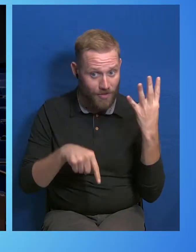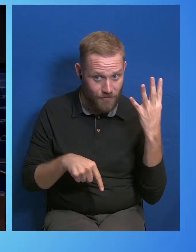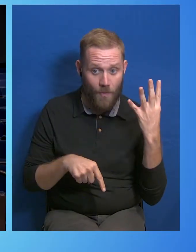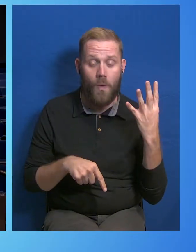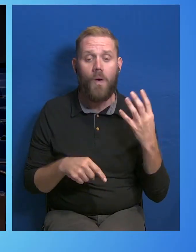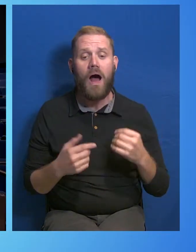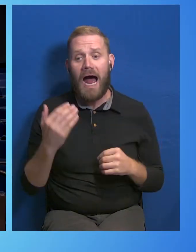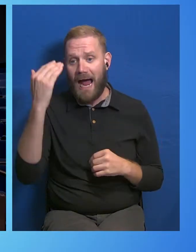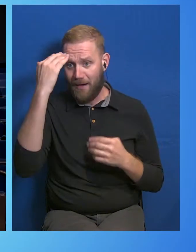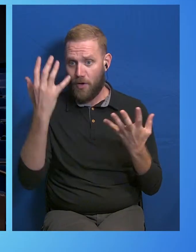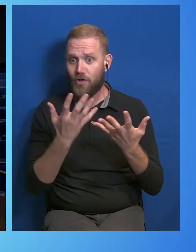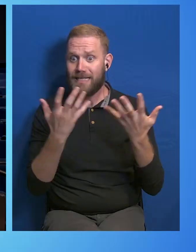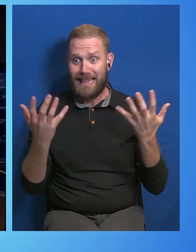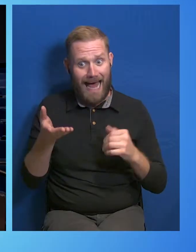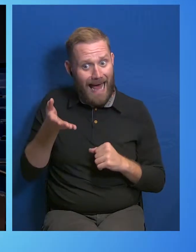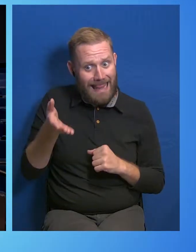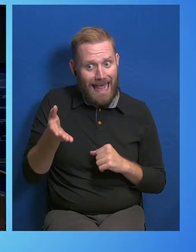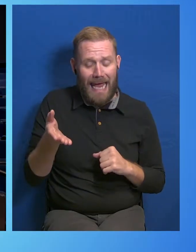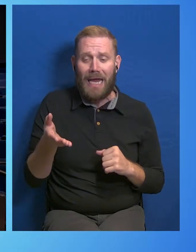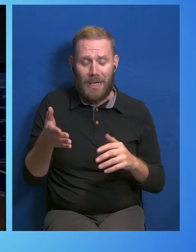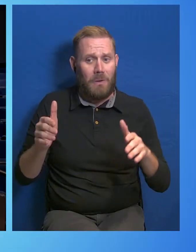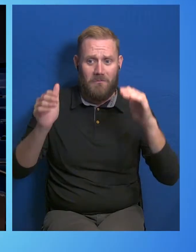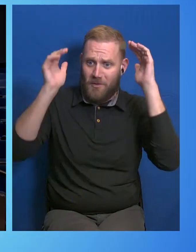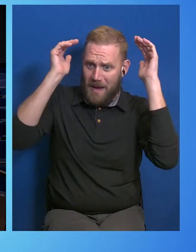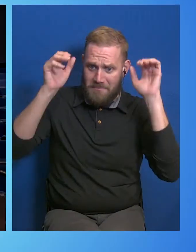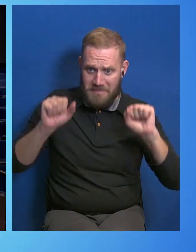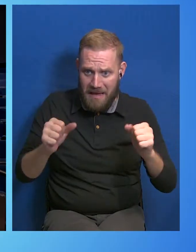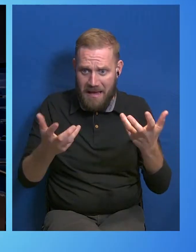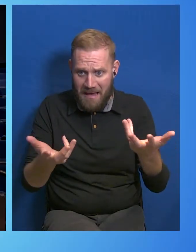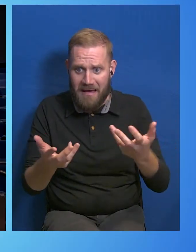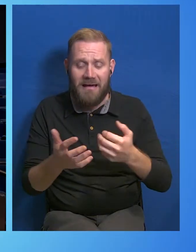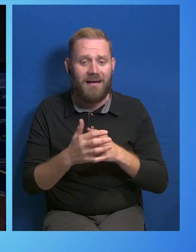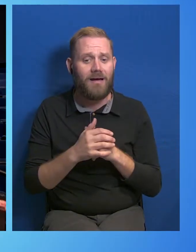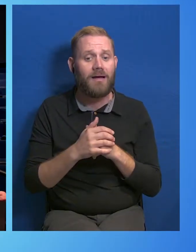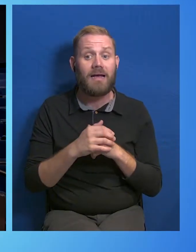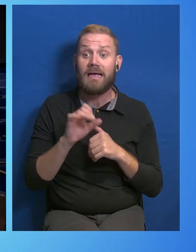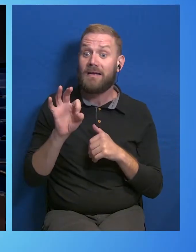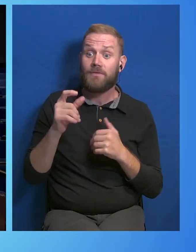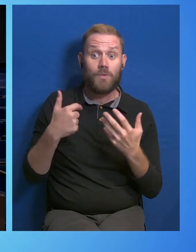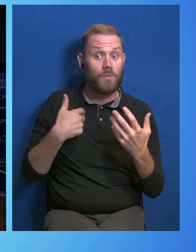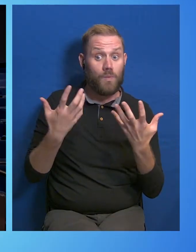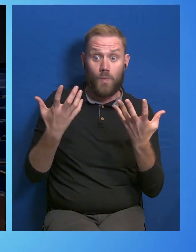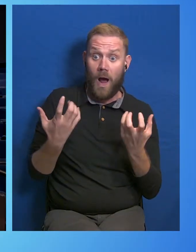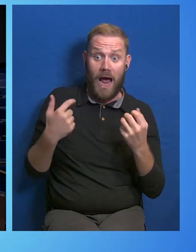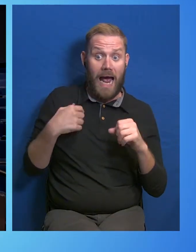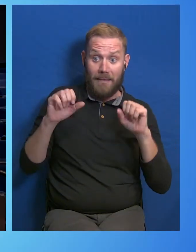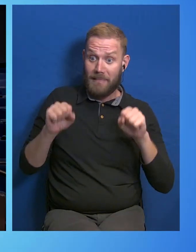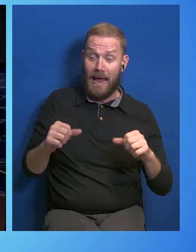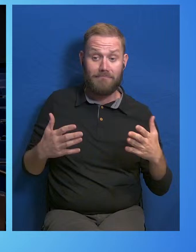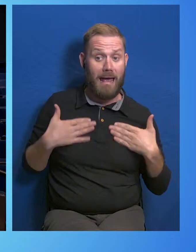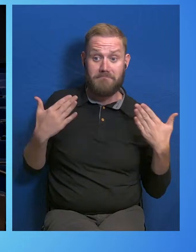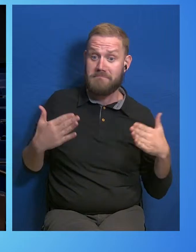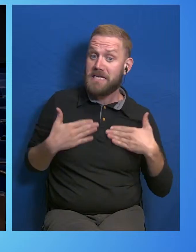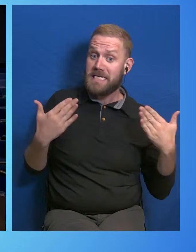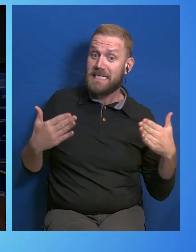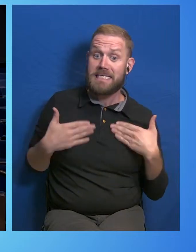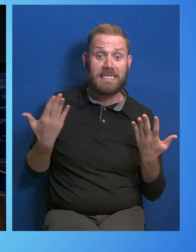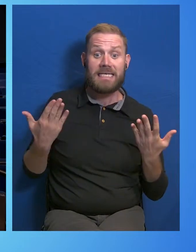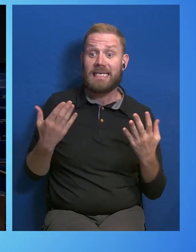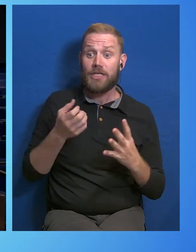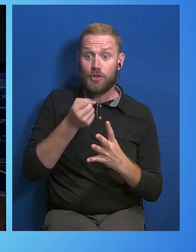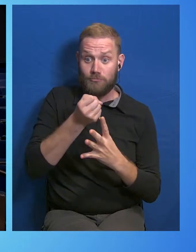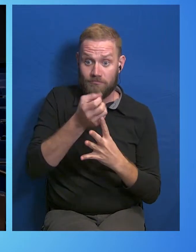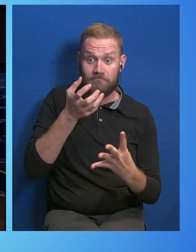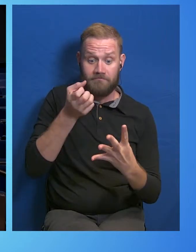know that there's a lot there. So if you like, I'm happy to take the bills one